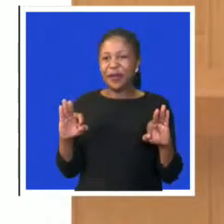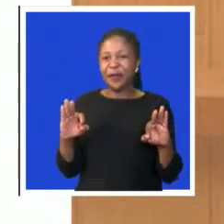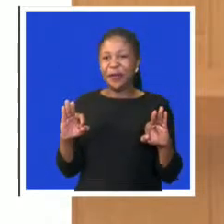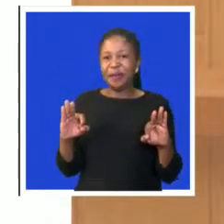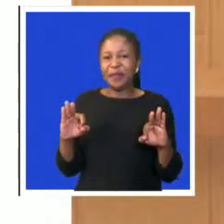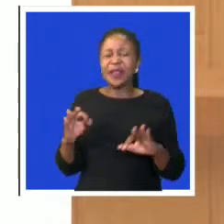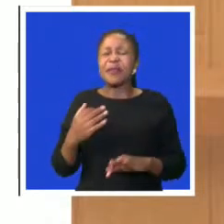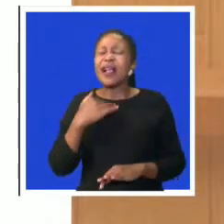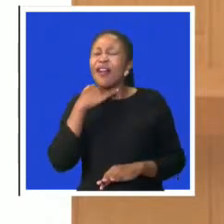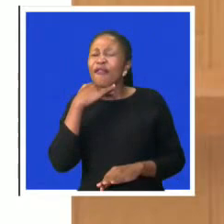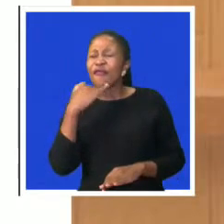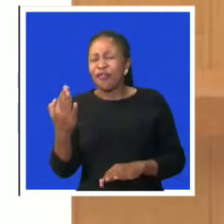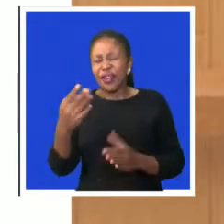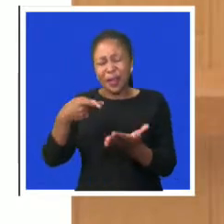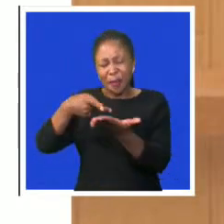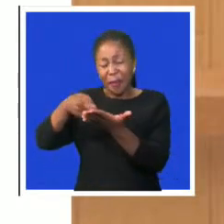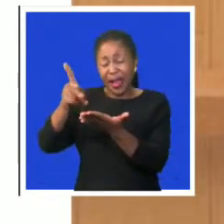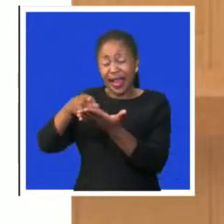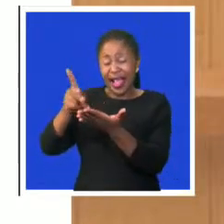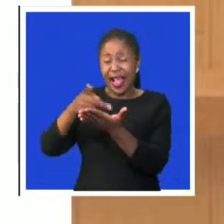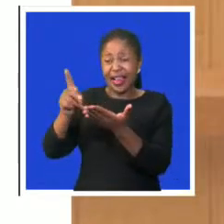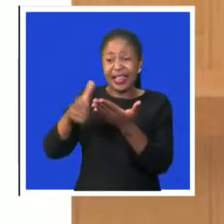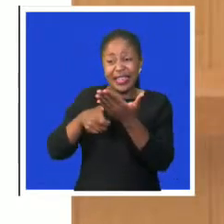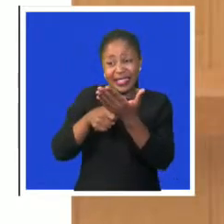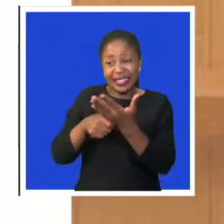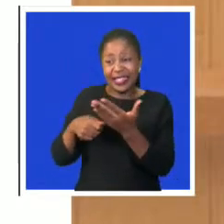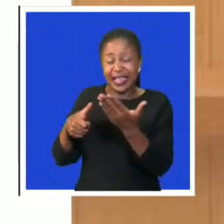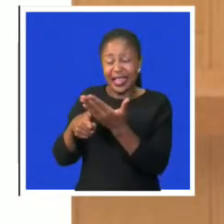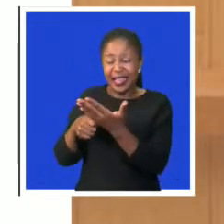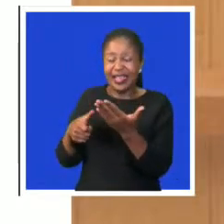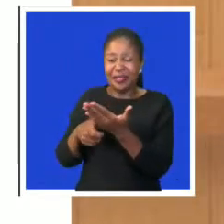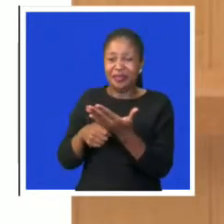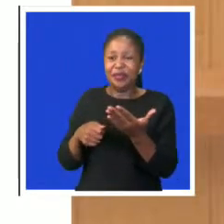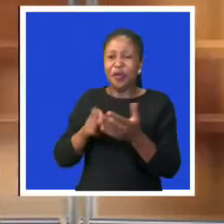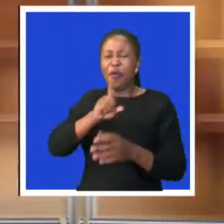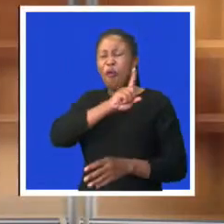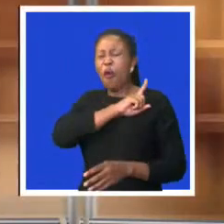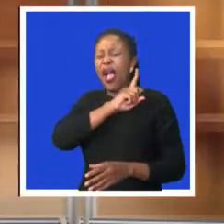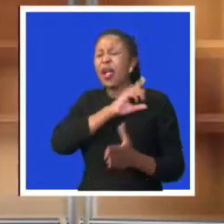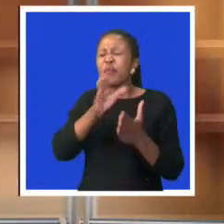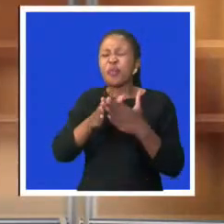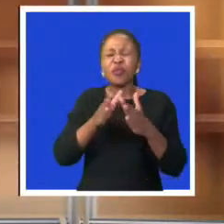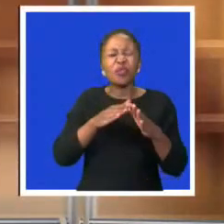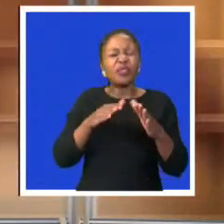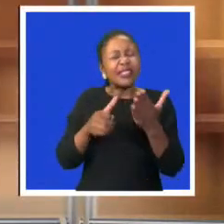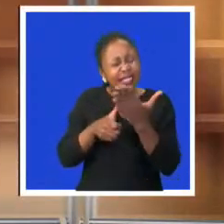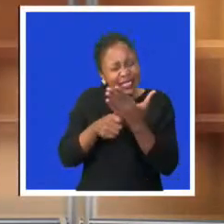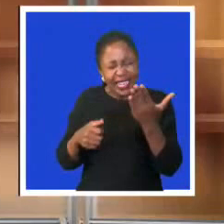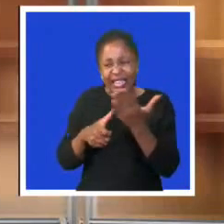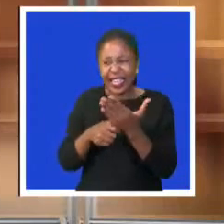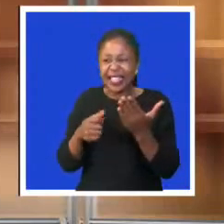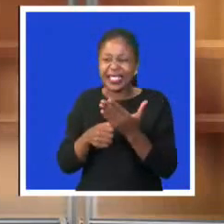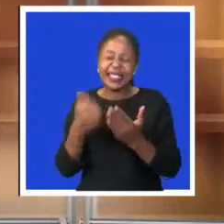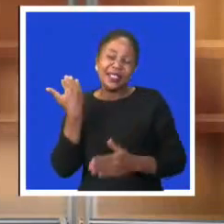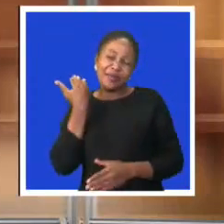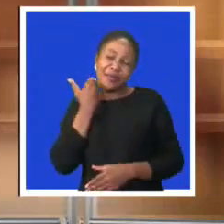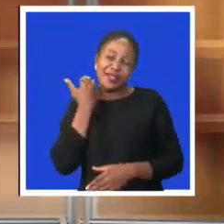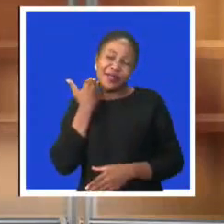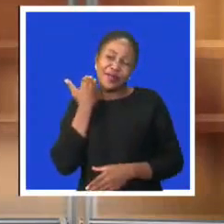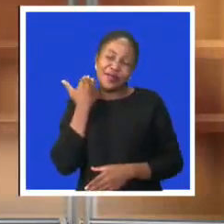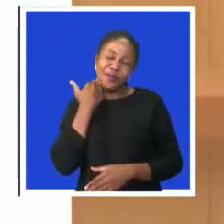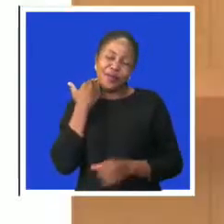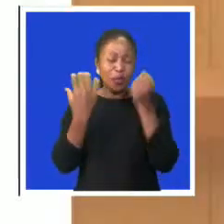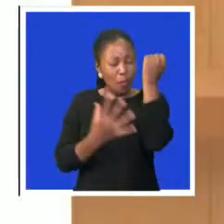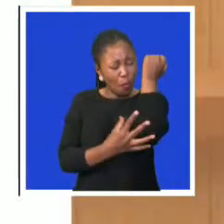paying tax, as the tax was heavy and it made them poor. Again, the